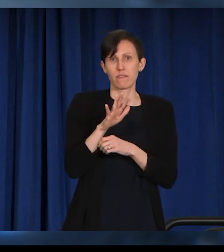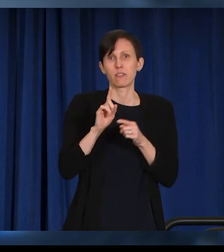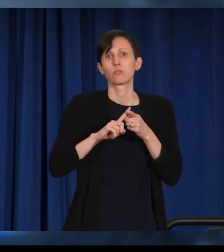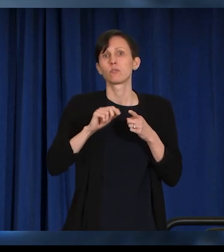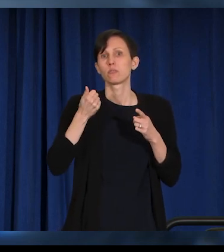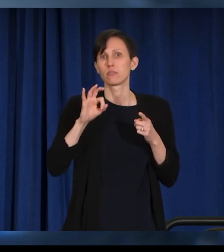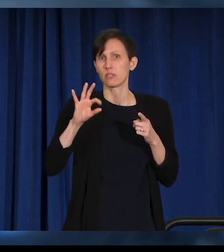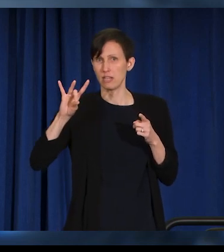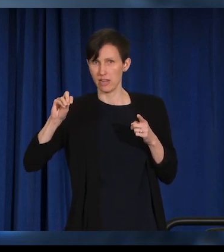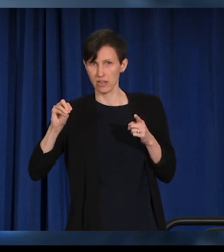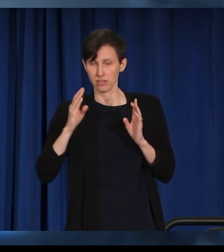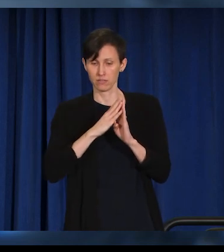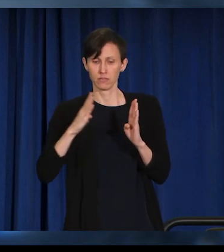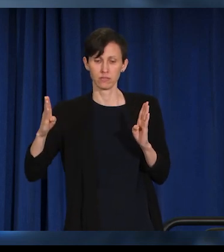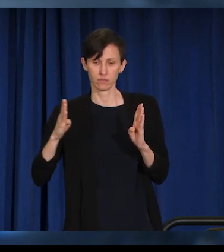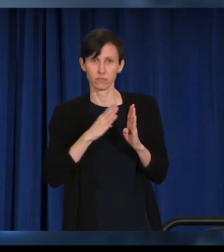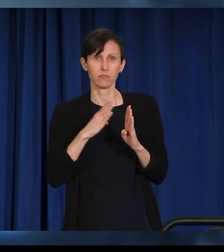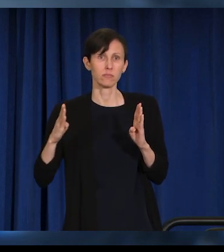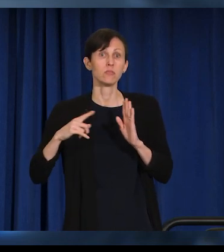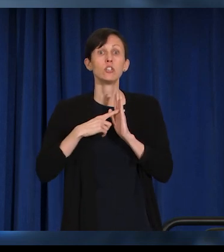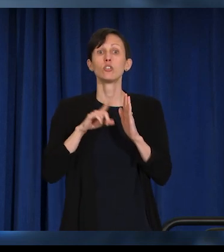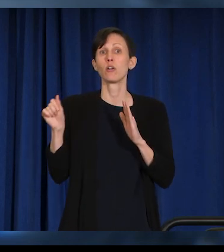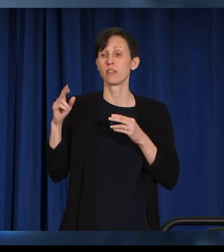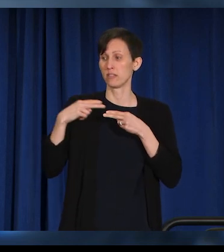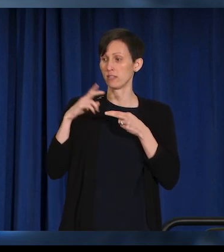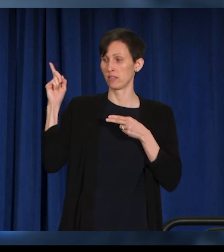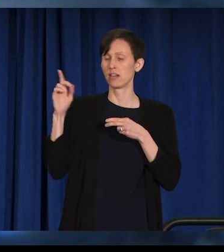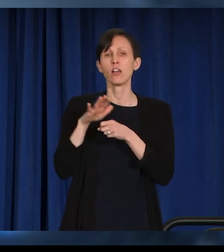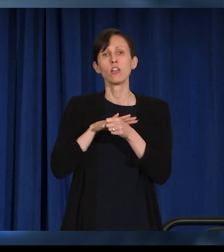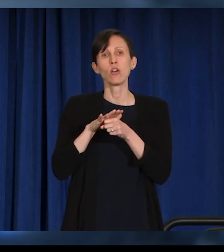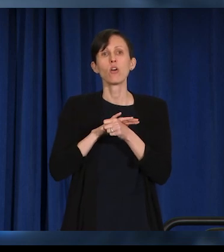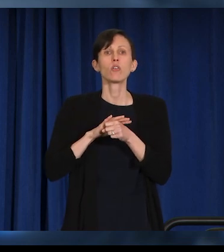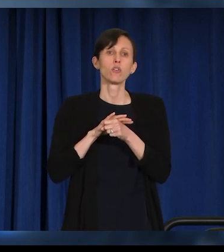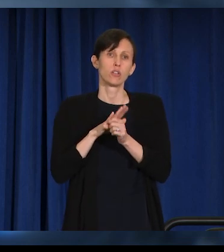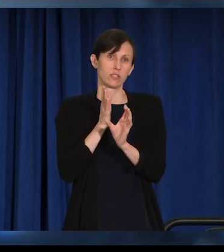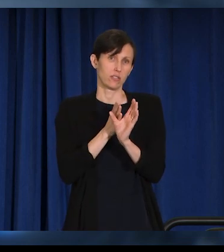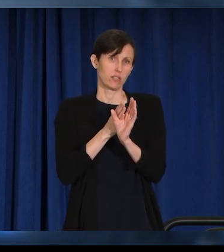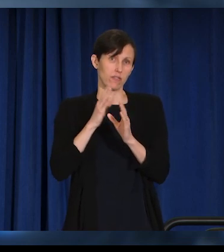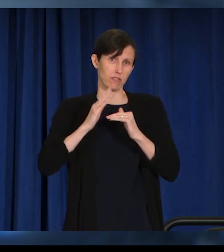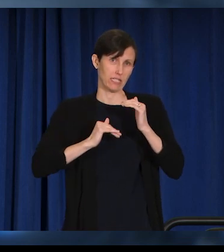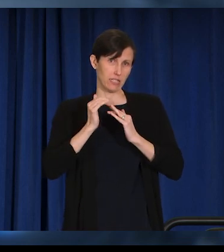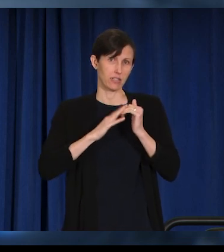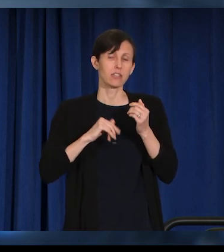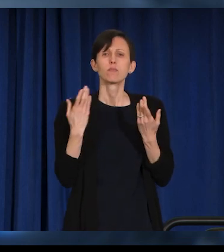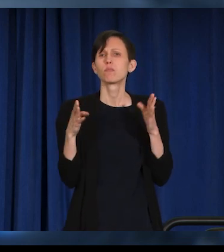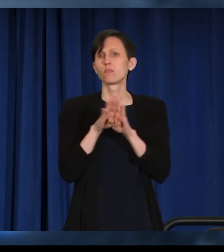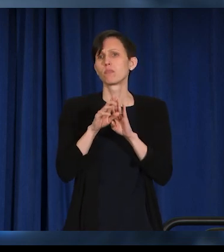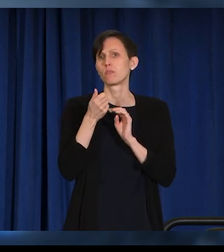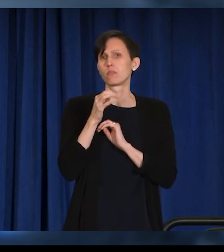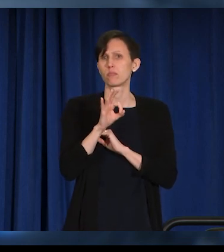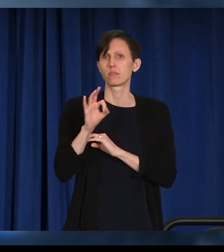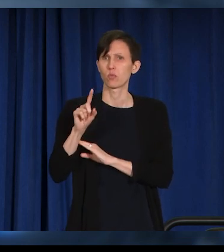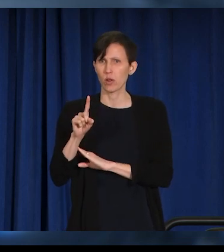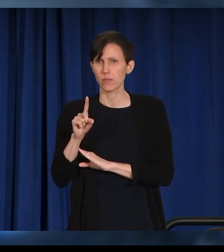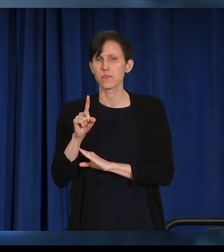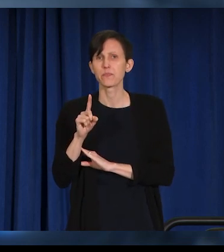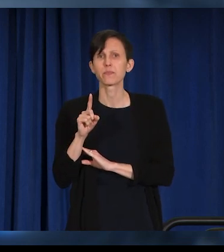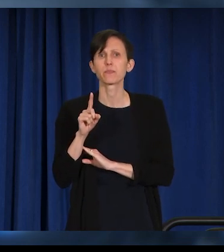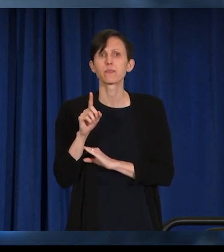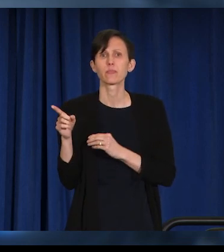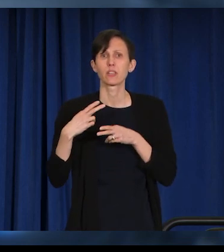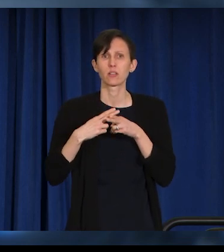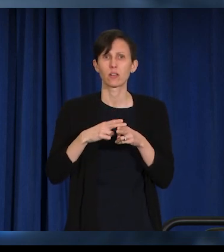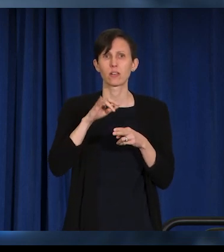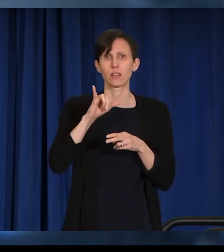1980. Depicted on the slide is a local psychiatric facility that was closed in 1991. It's called